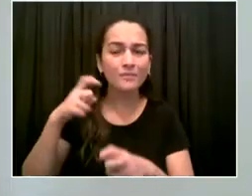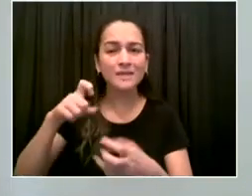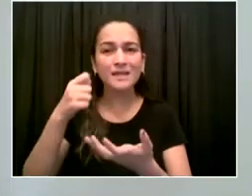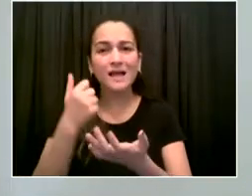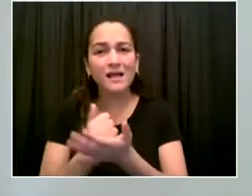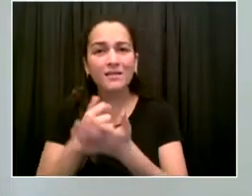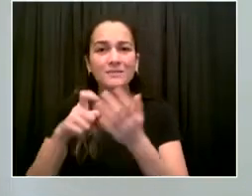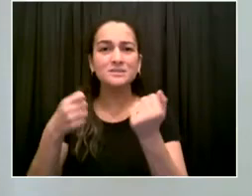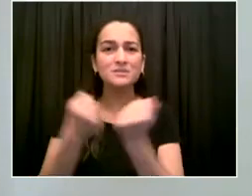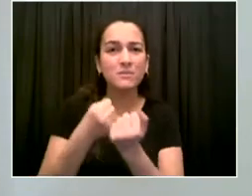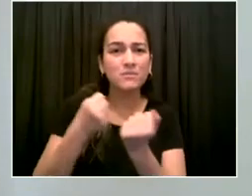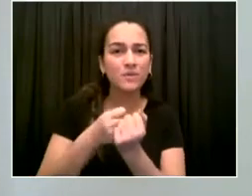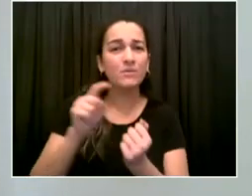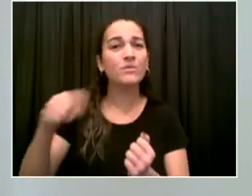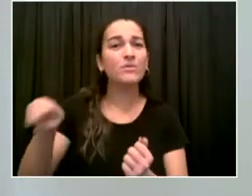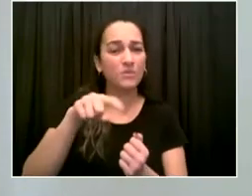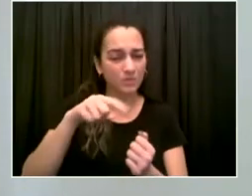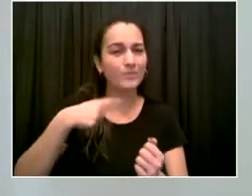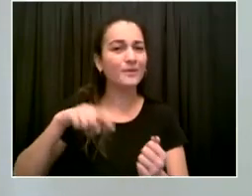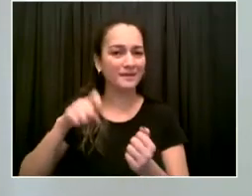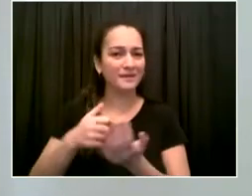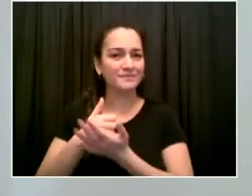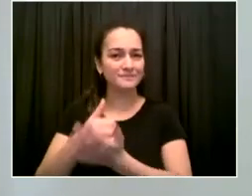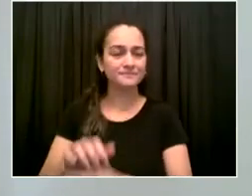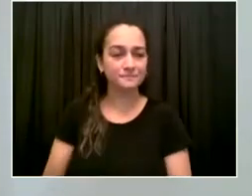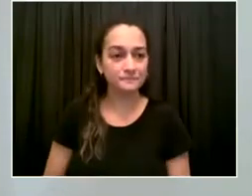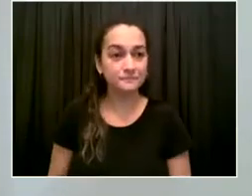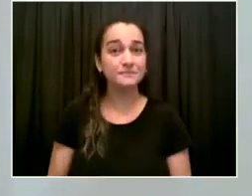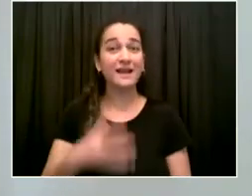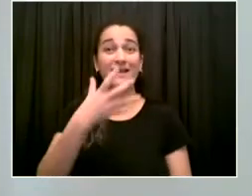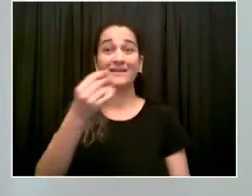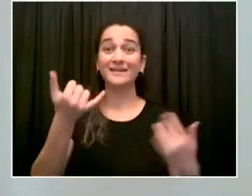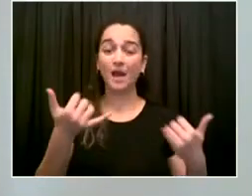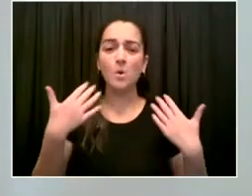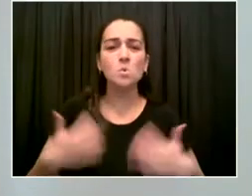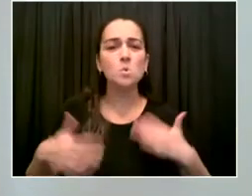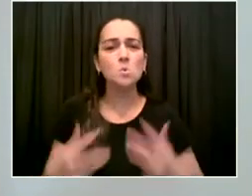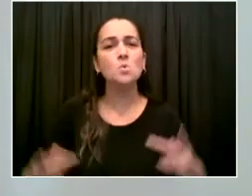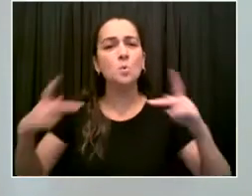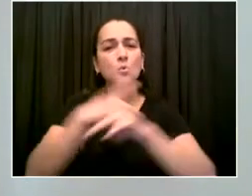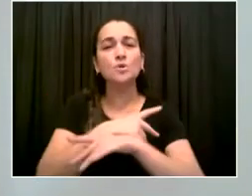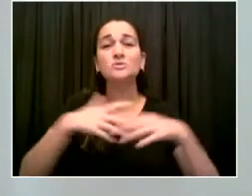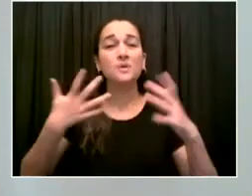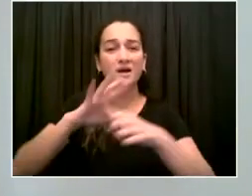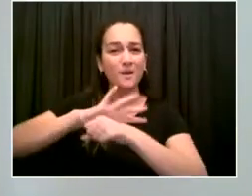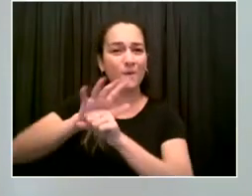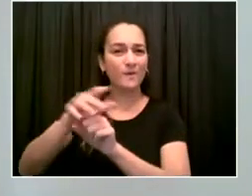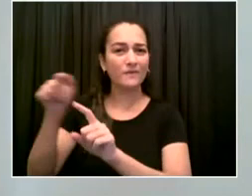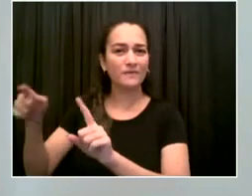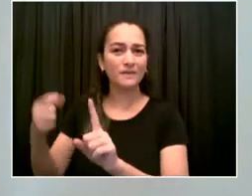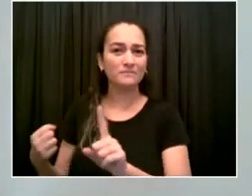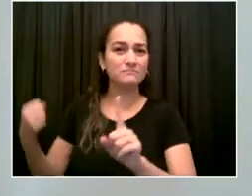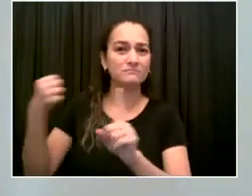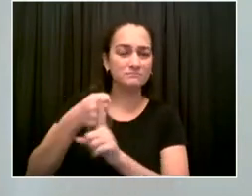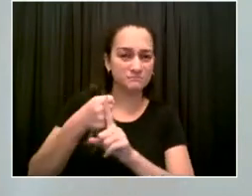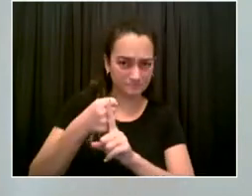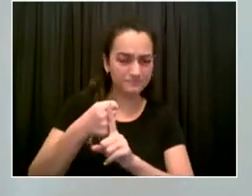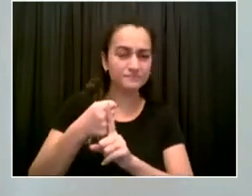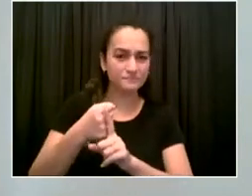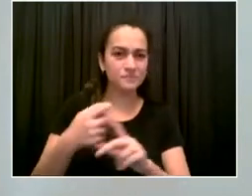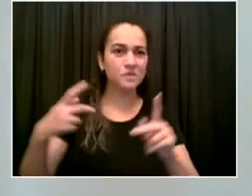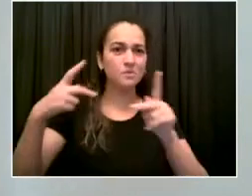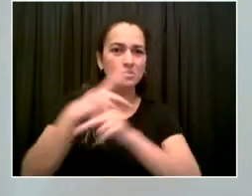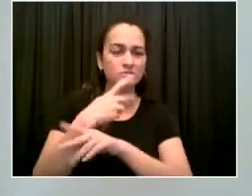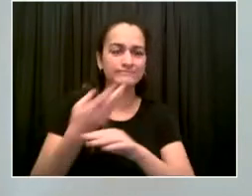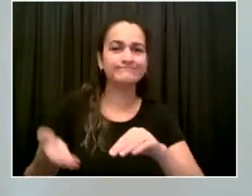families have the information they need to access many of the resources that they need, and the confidence to express their